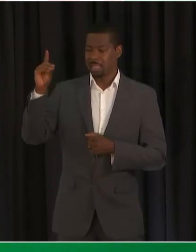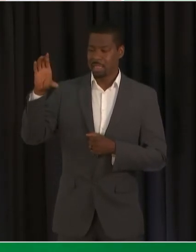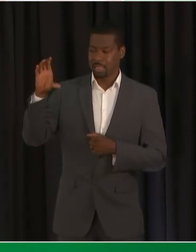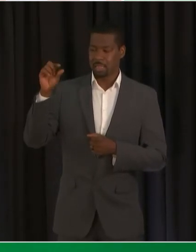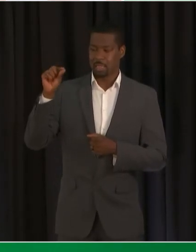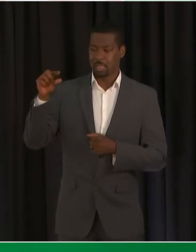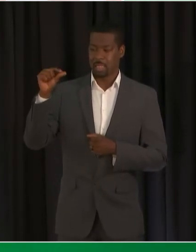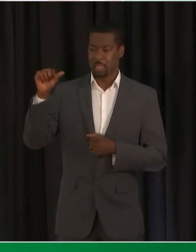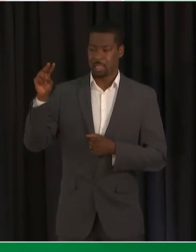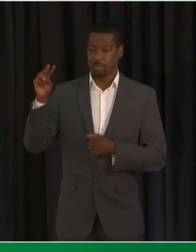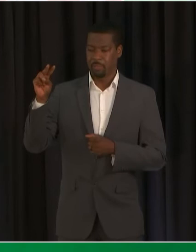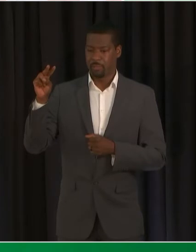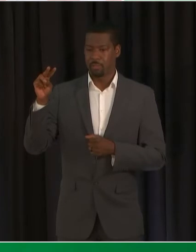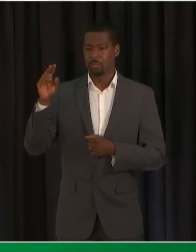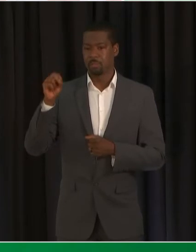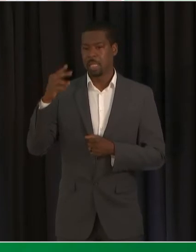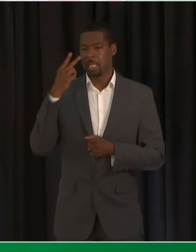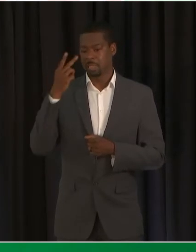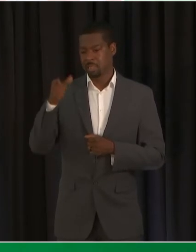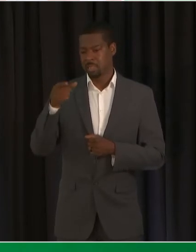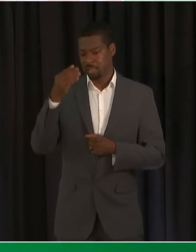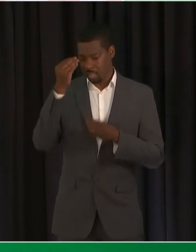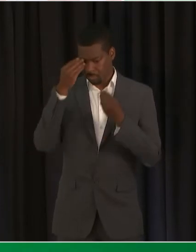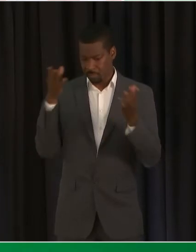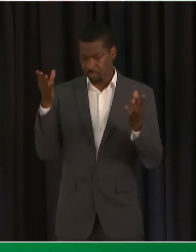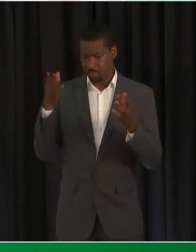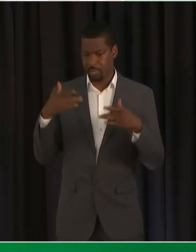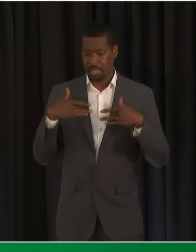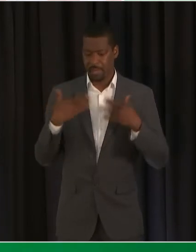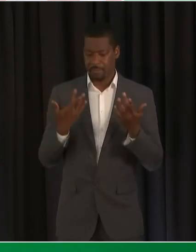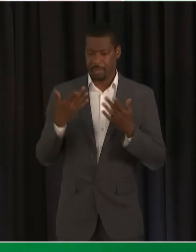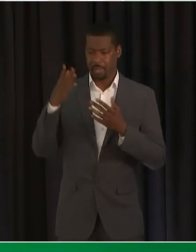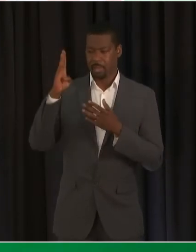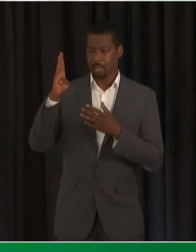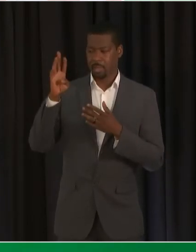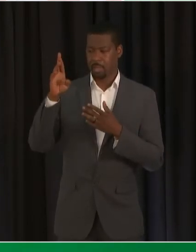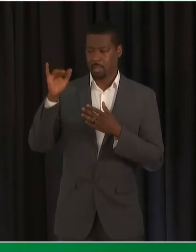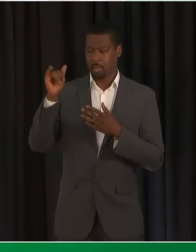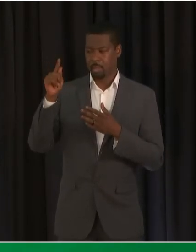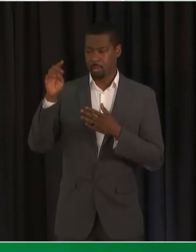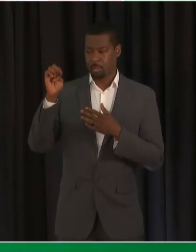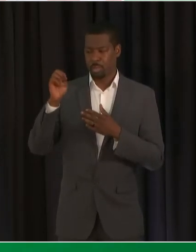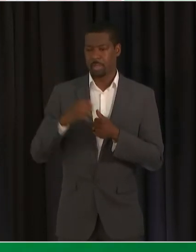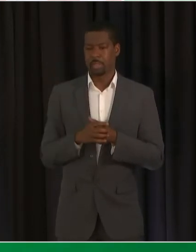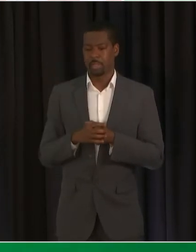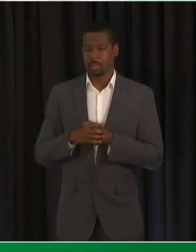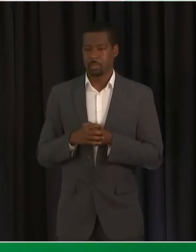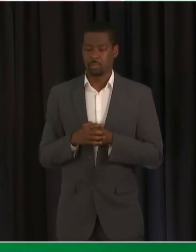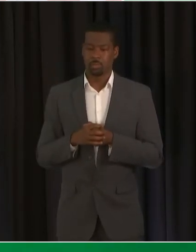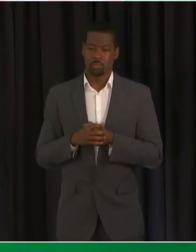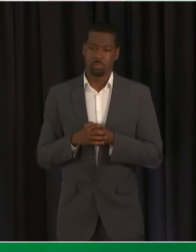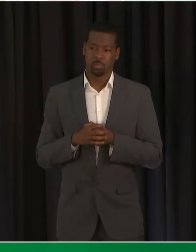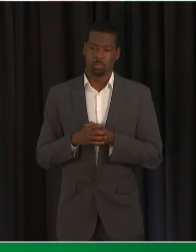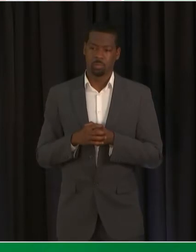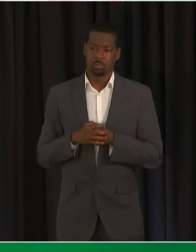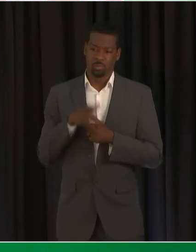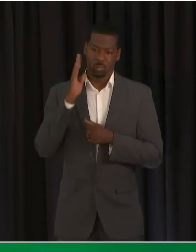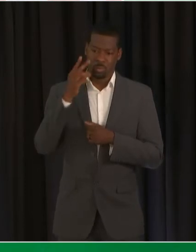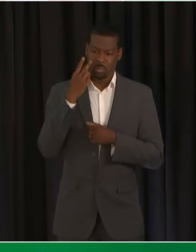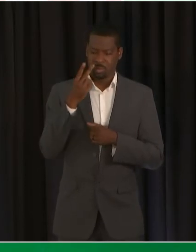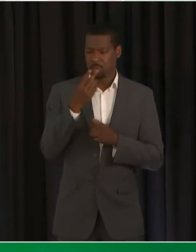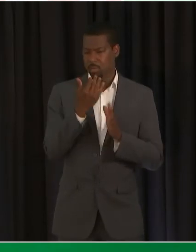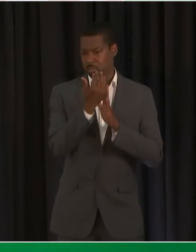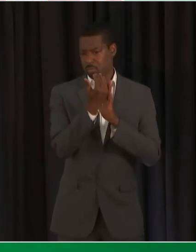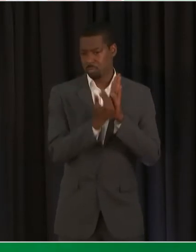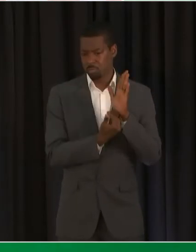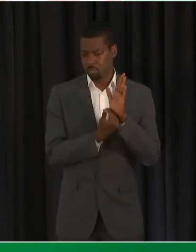can click the link and go to the Eventbrite and sign up for a session where you're going to see the information that you've seen here,